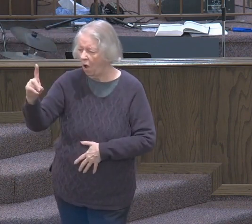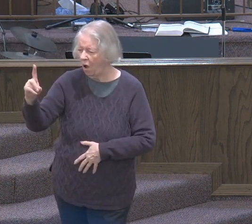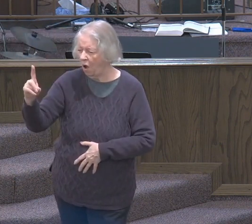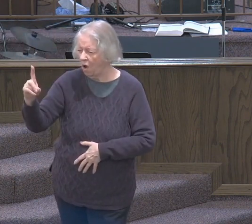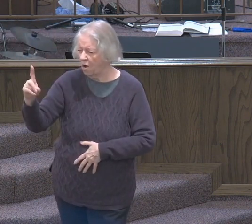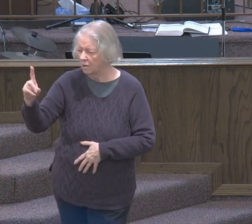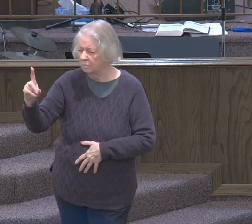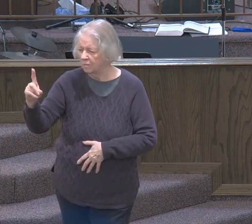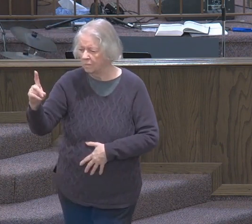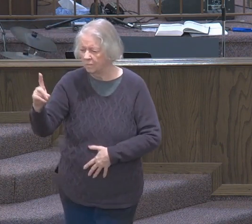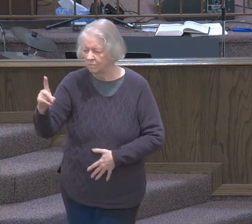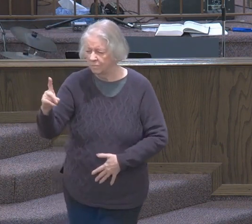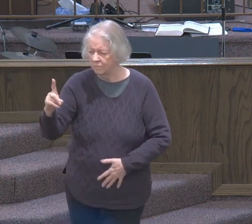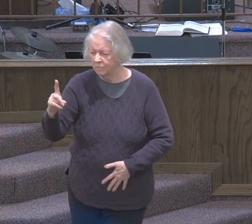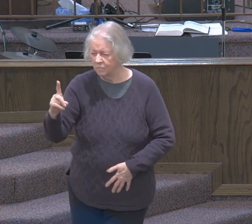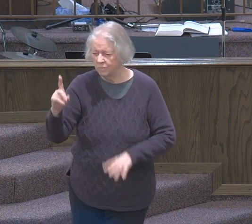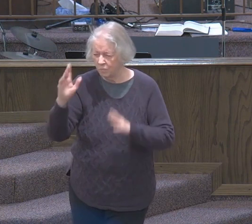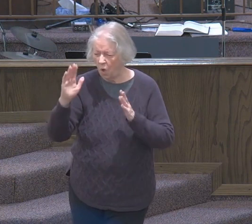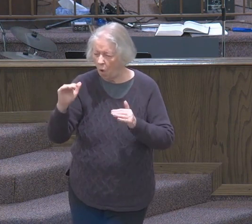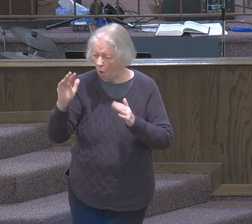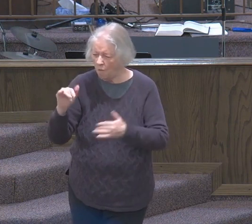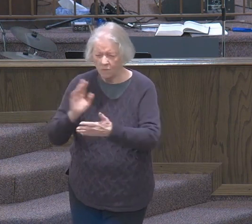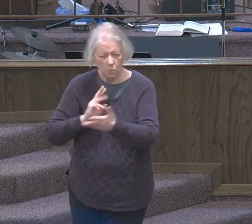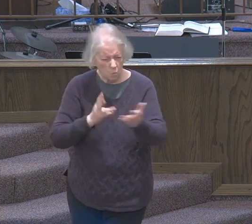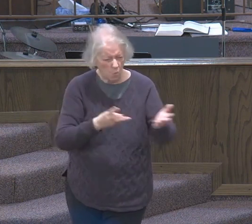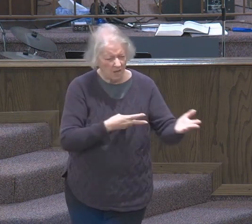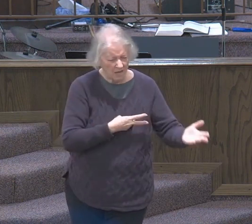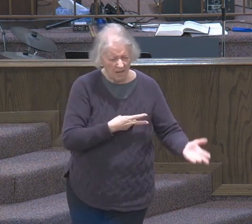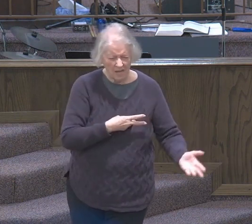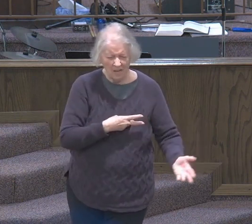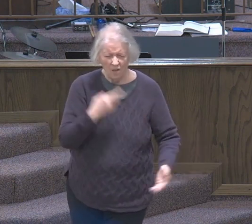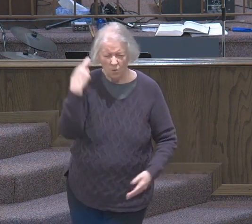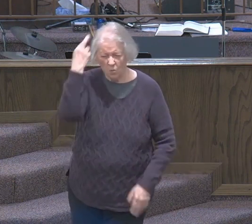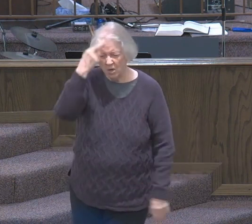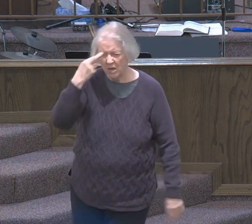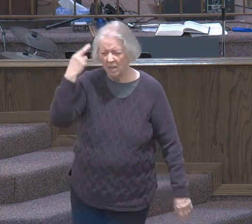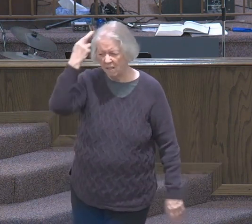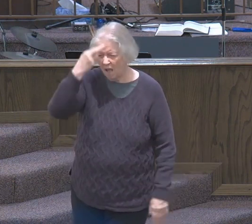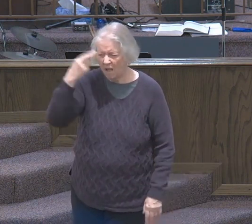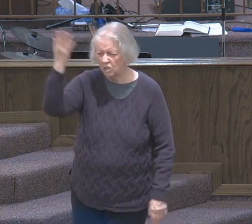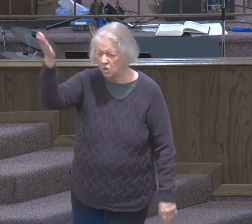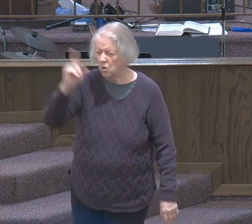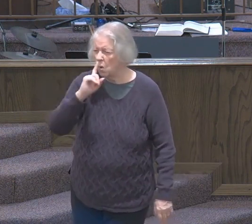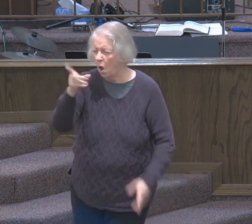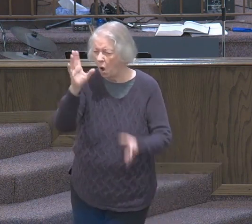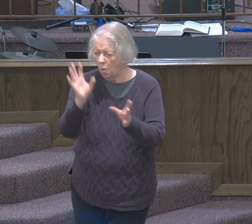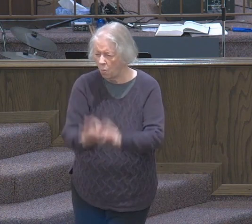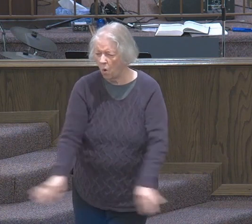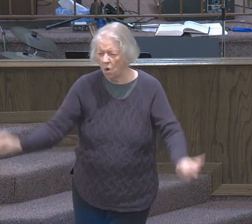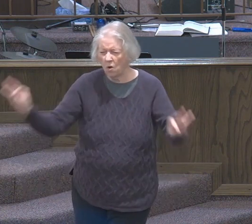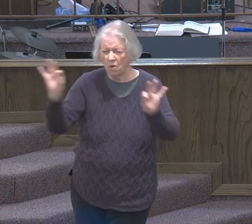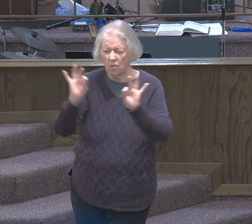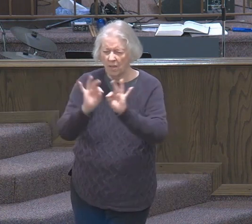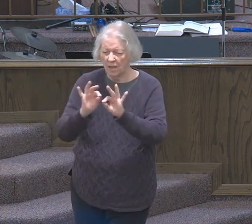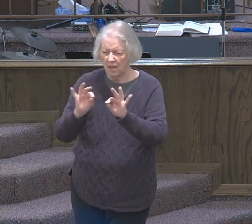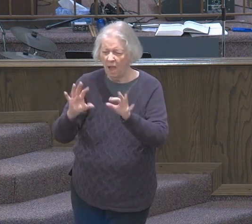whether we recognize it or not, you are worthy of our worship. You are worthy of our praise.